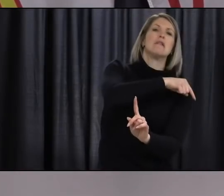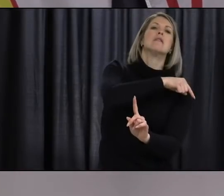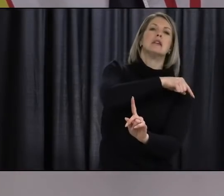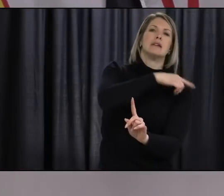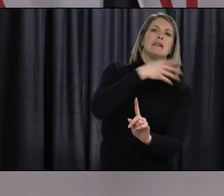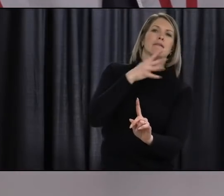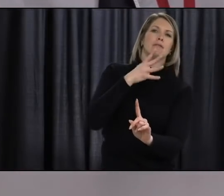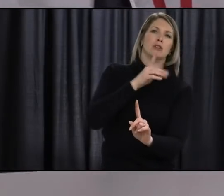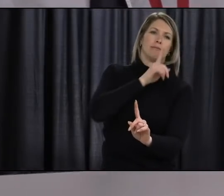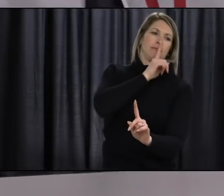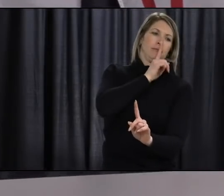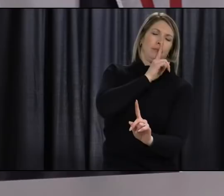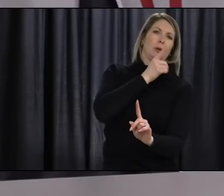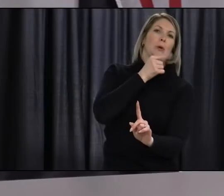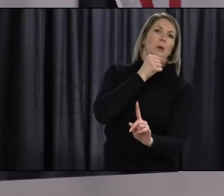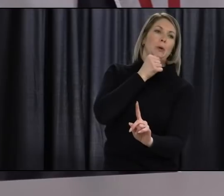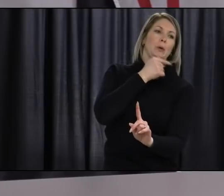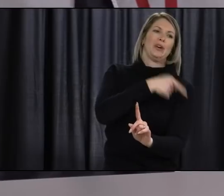with COVID-19.